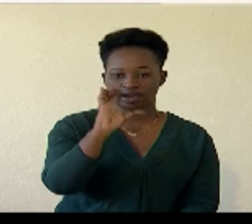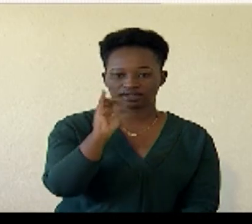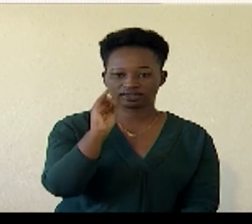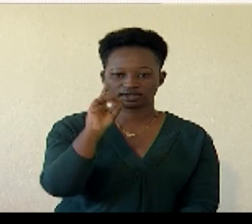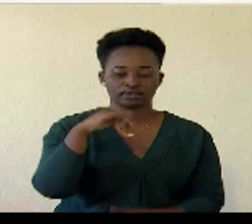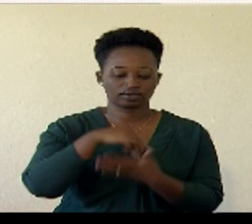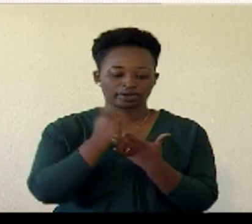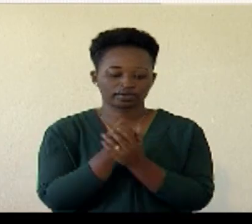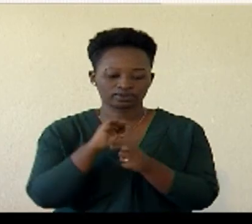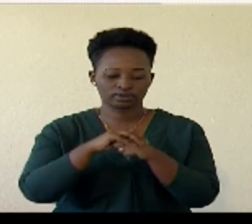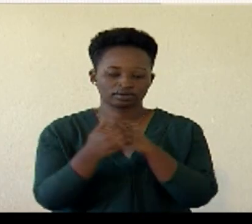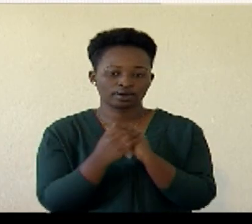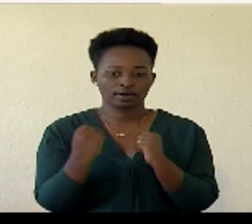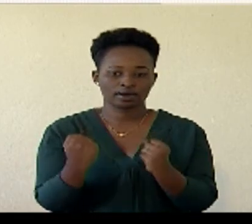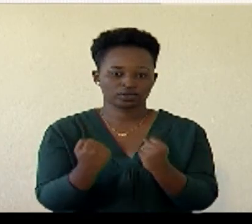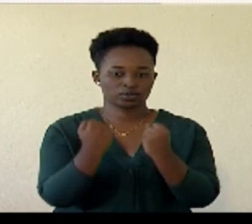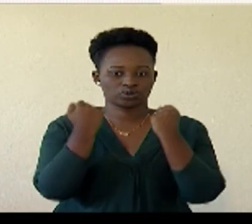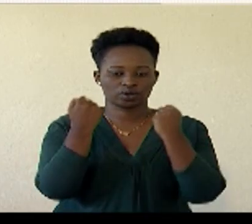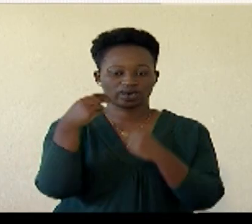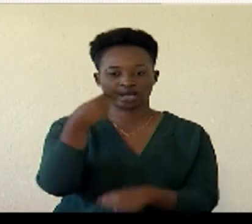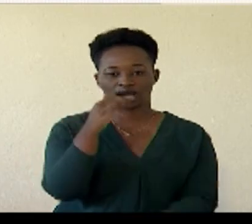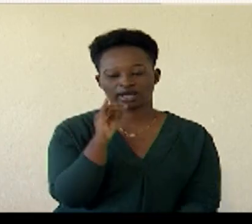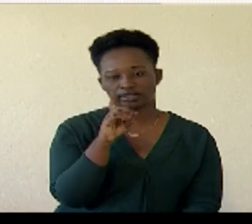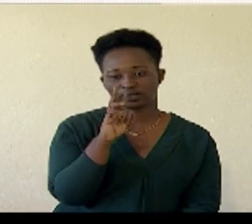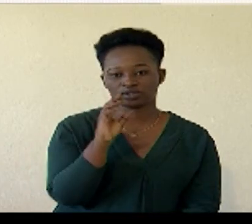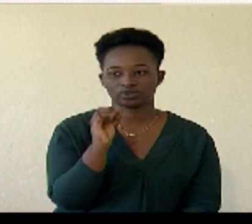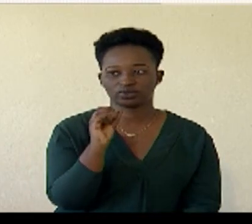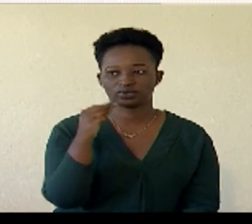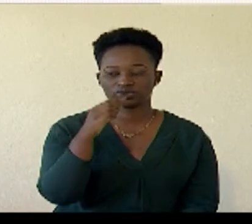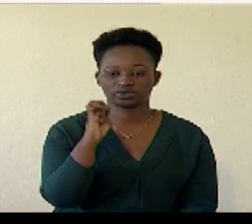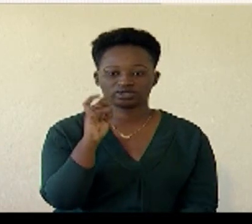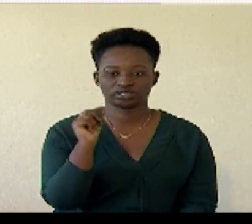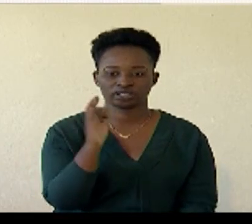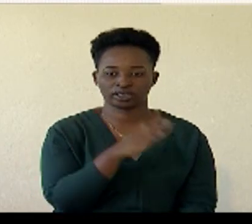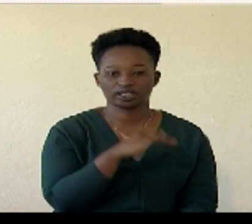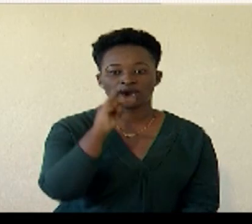bonding compared to aromatic